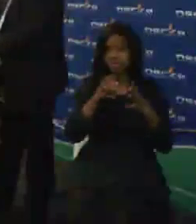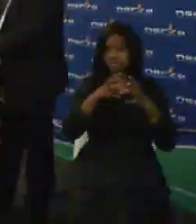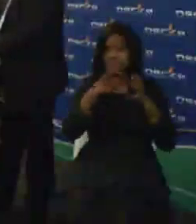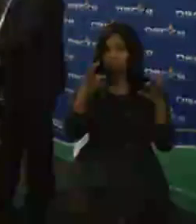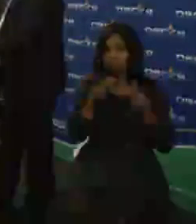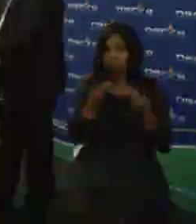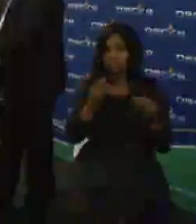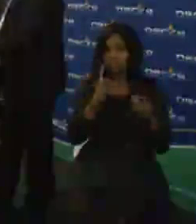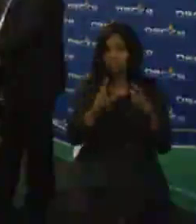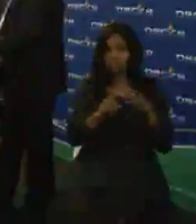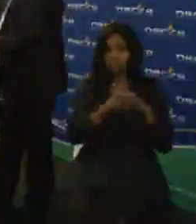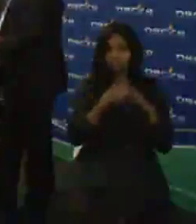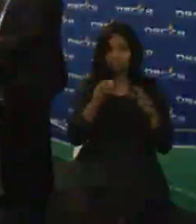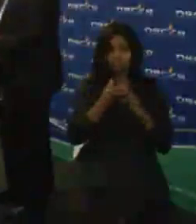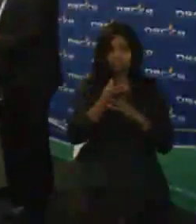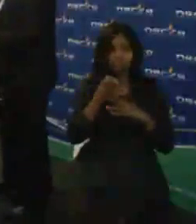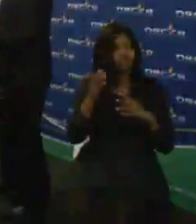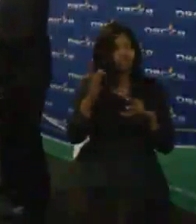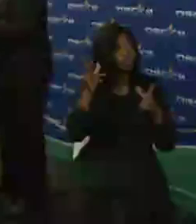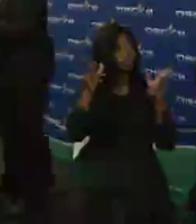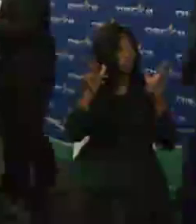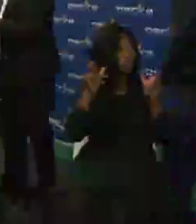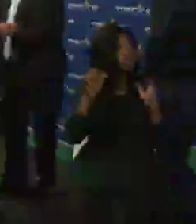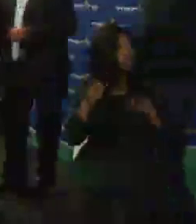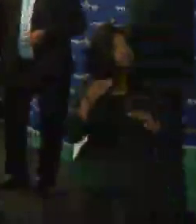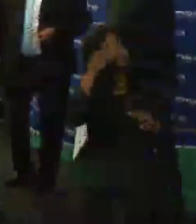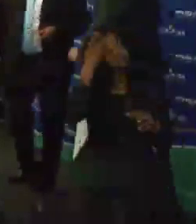raised throughout the hearings.